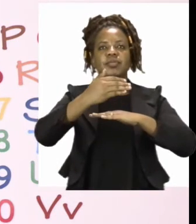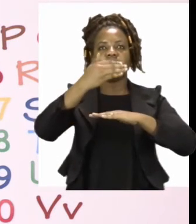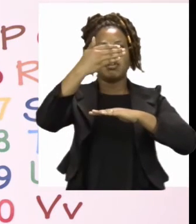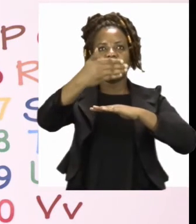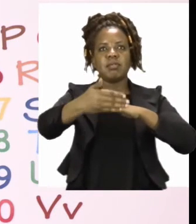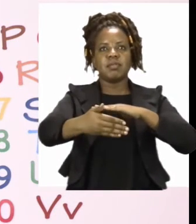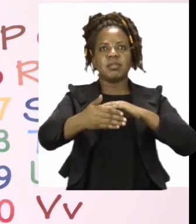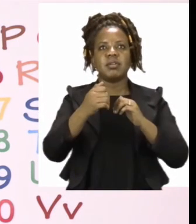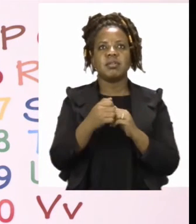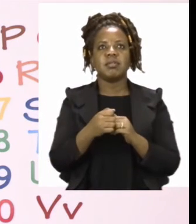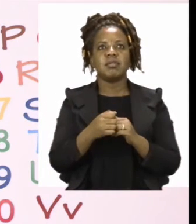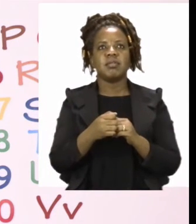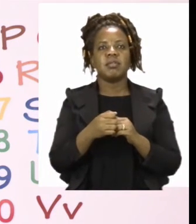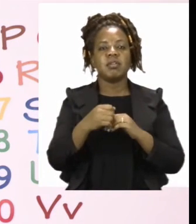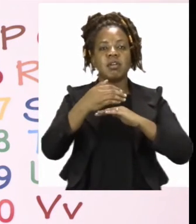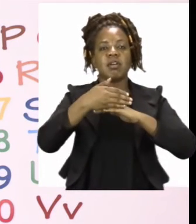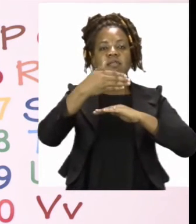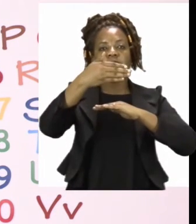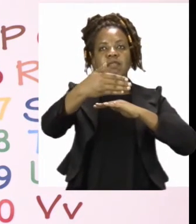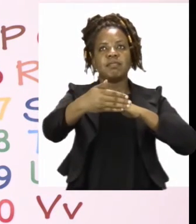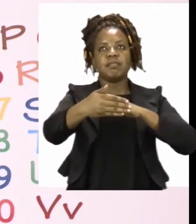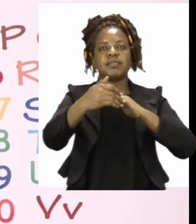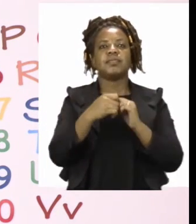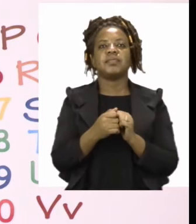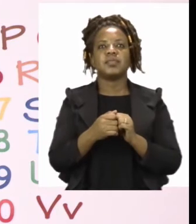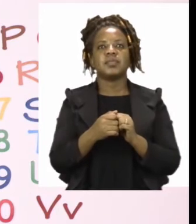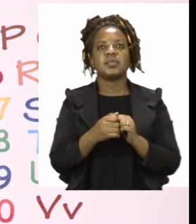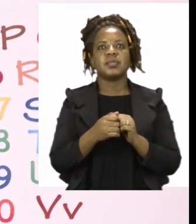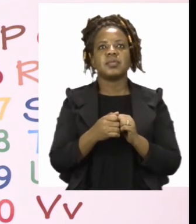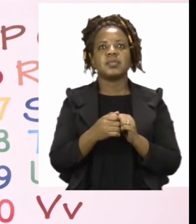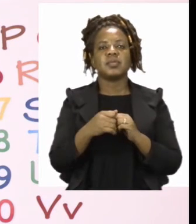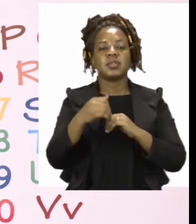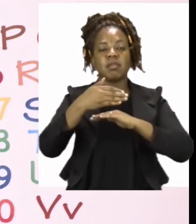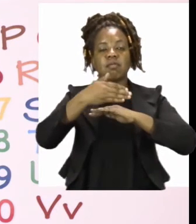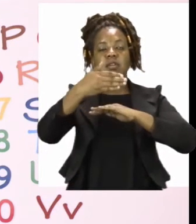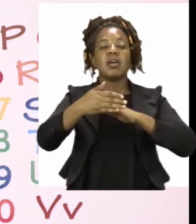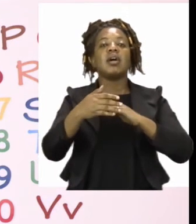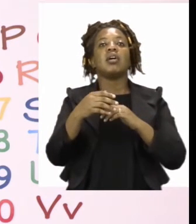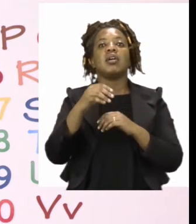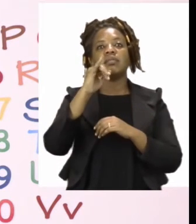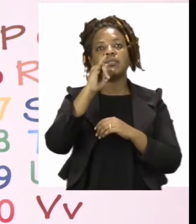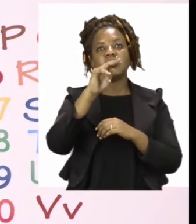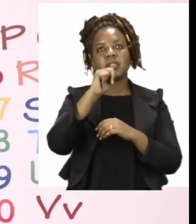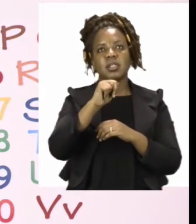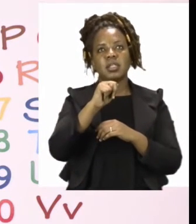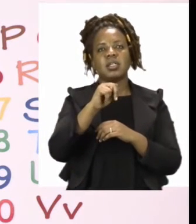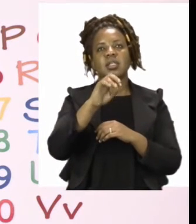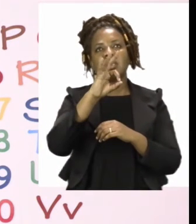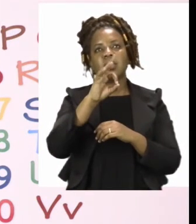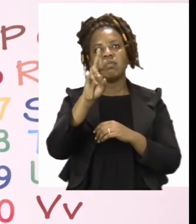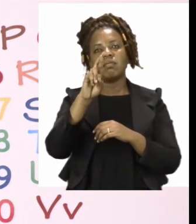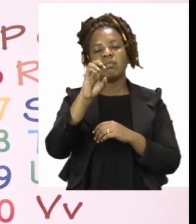is in front of the teacher in front of the teacher